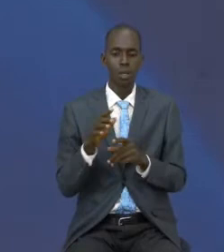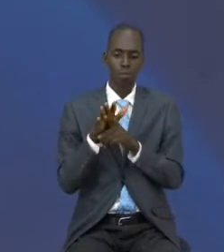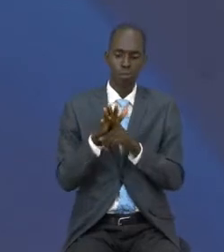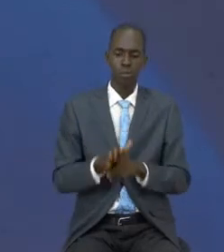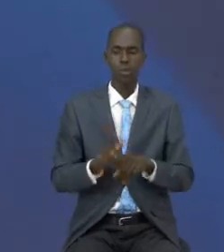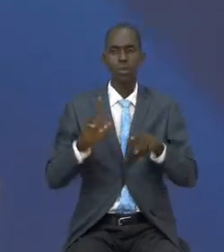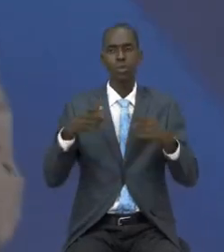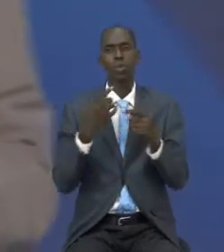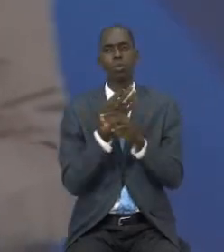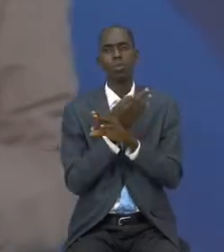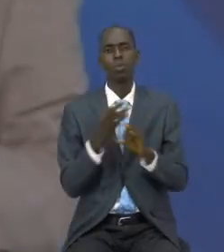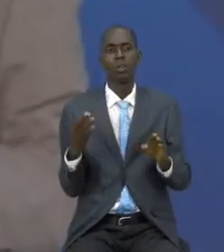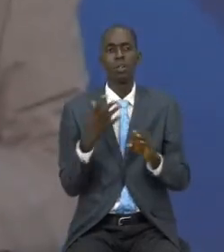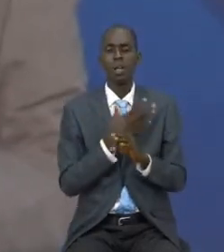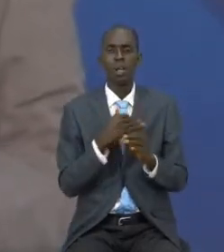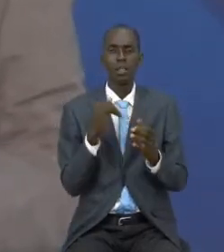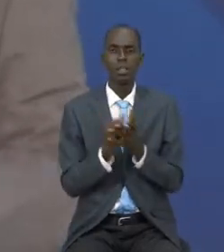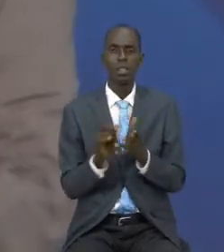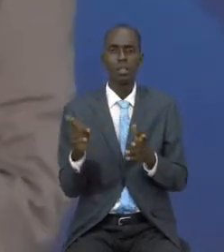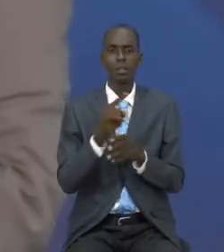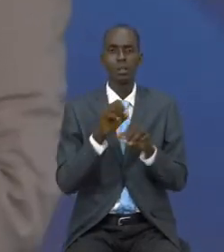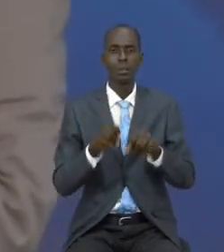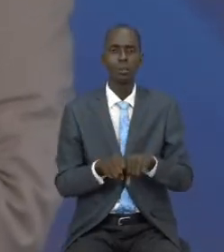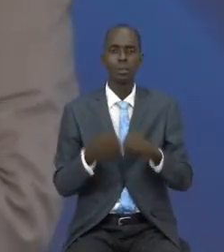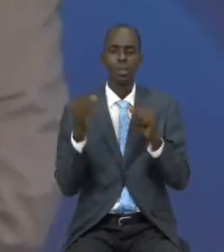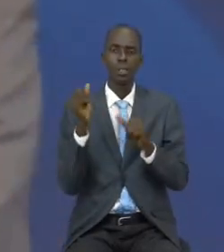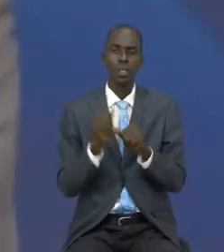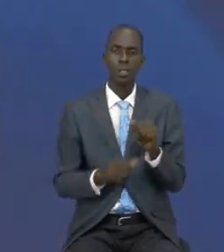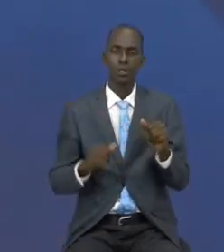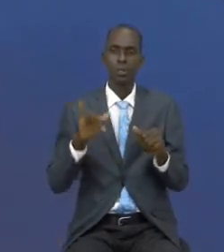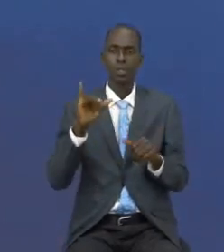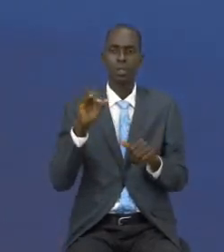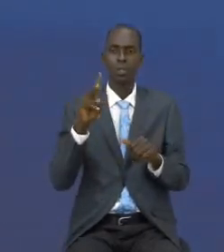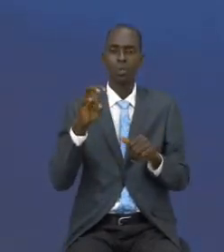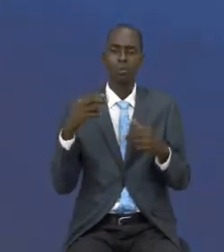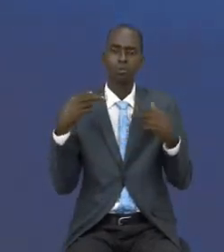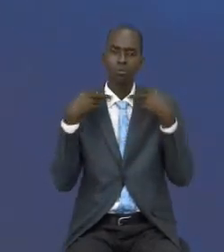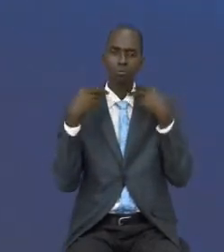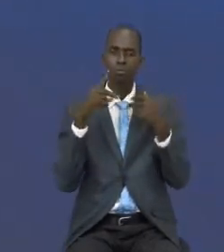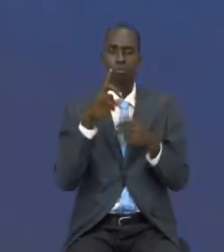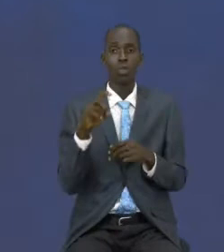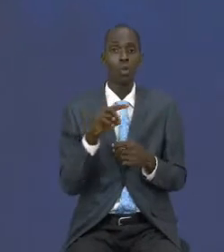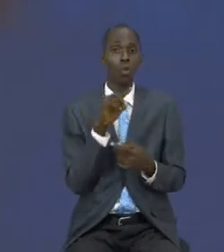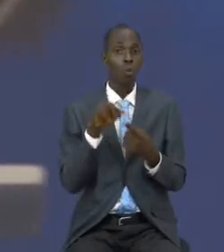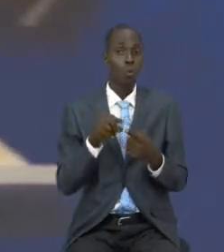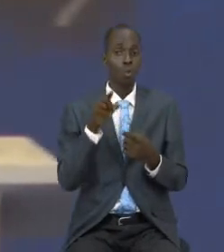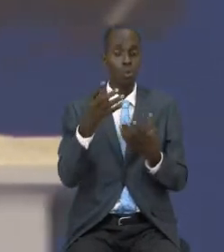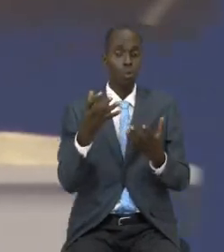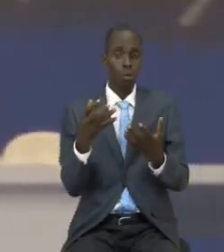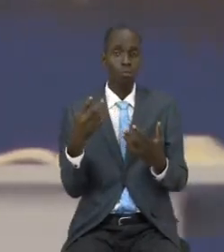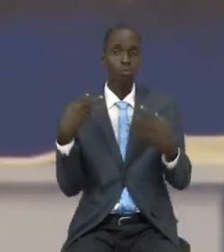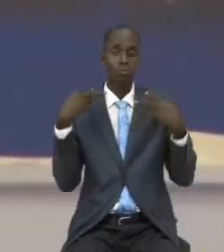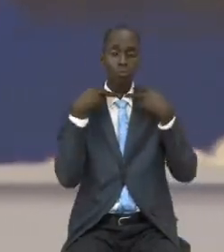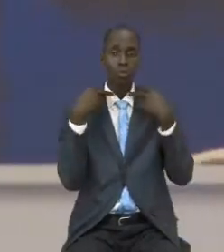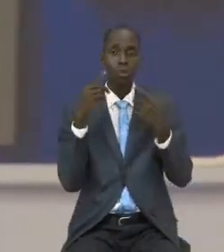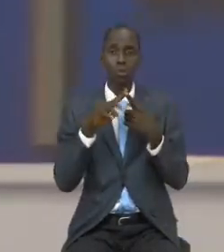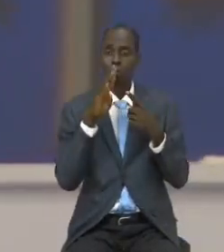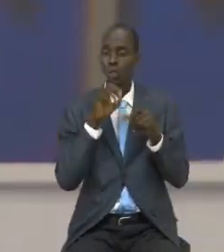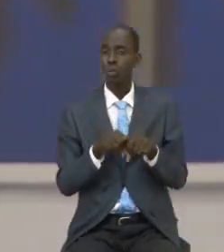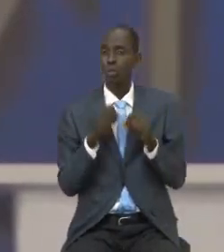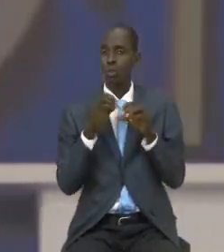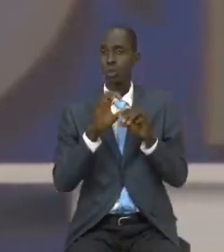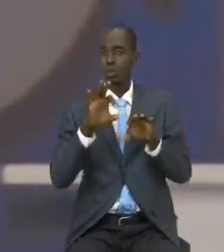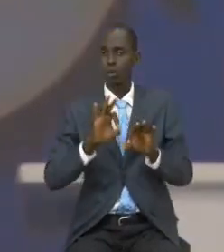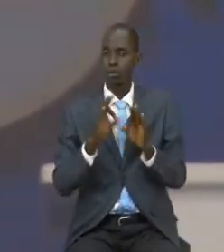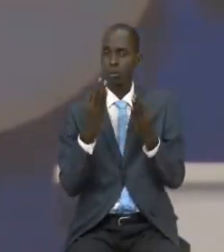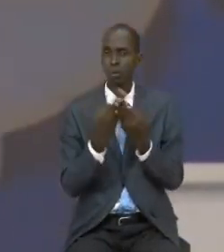free, and that ye break every yoke. When you want yokes to be broken in your family, also you break